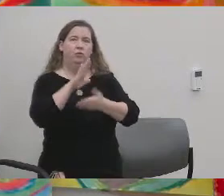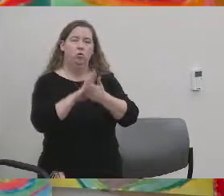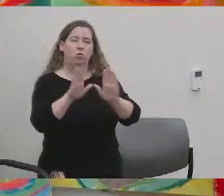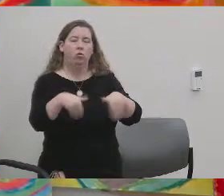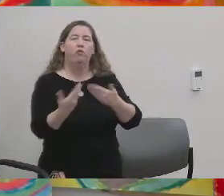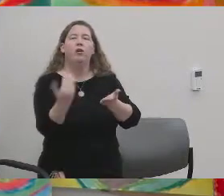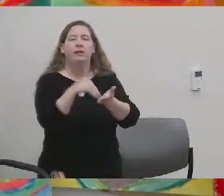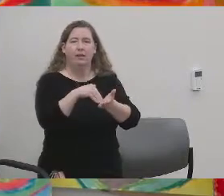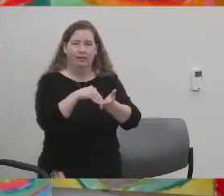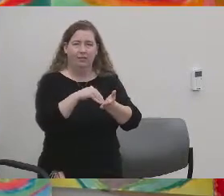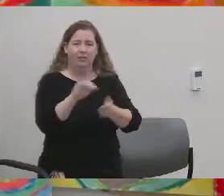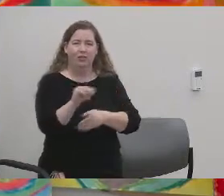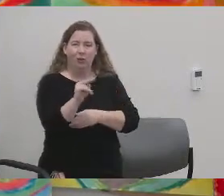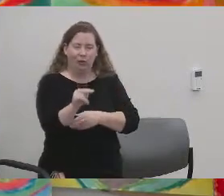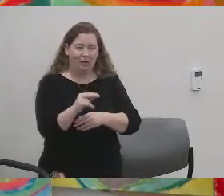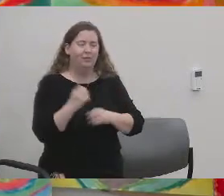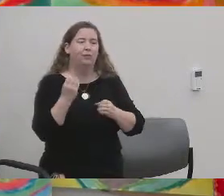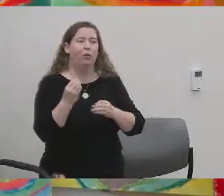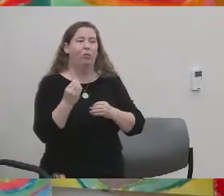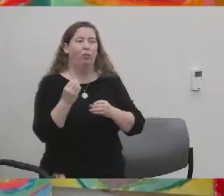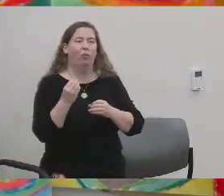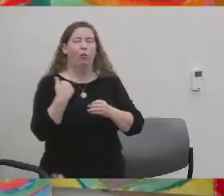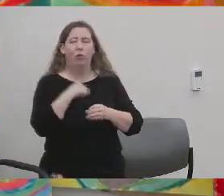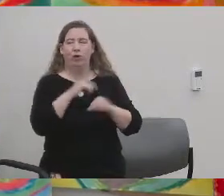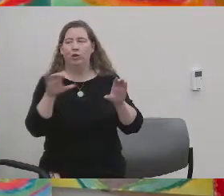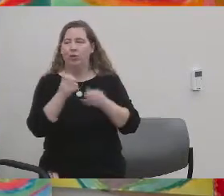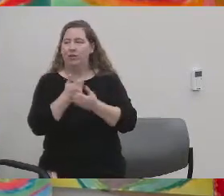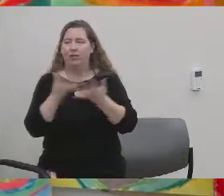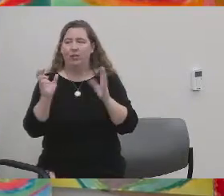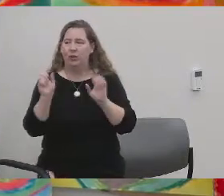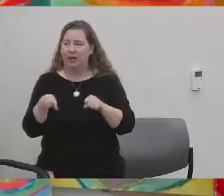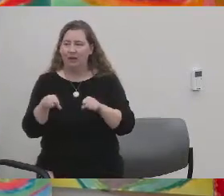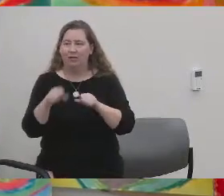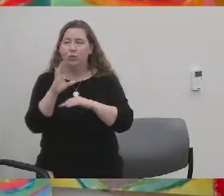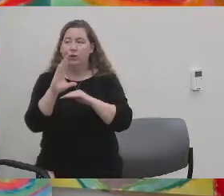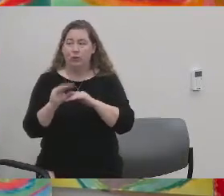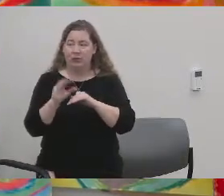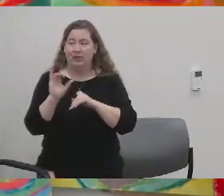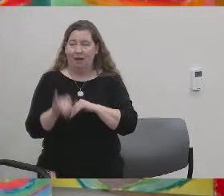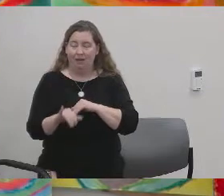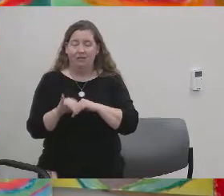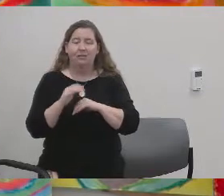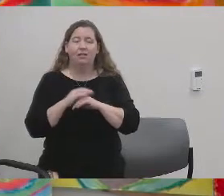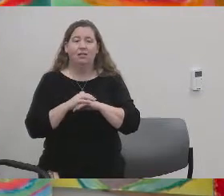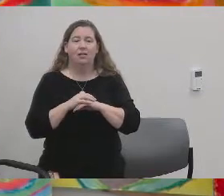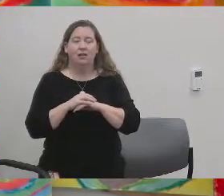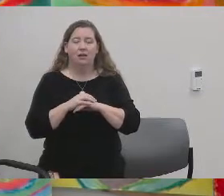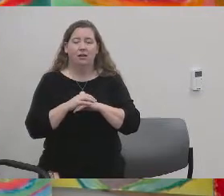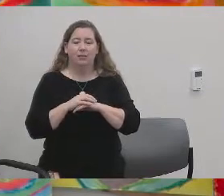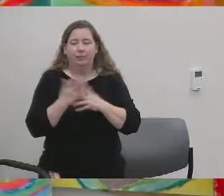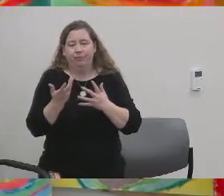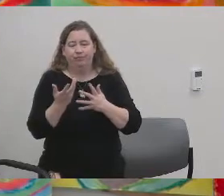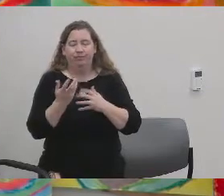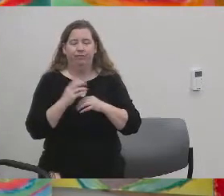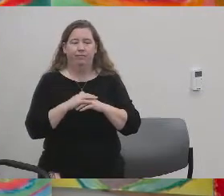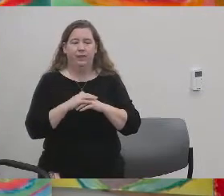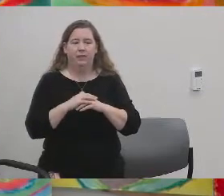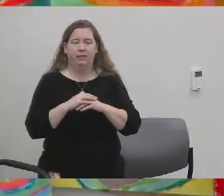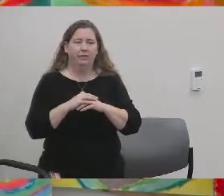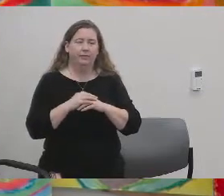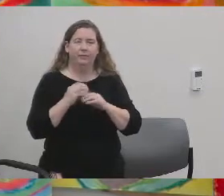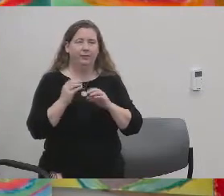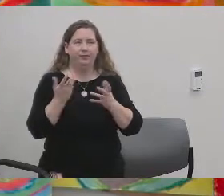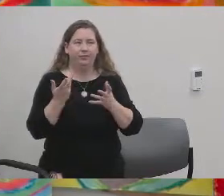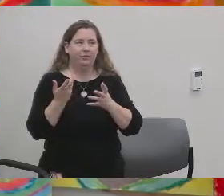I mean, we will do everything we can to minimize that and to do that as little as possible, but it'll happen. There's no way